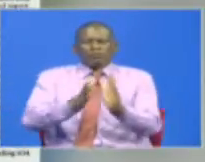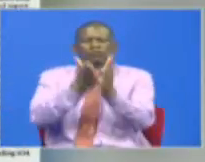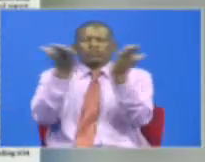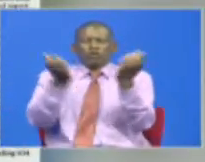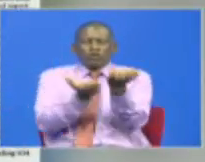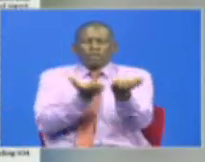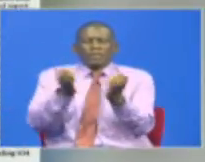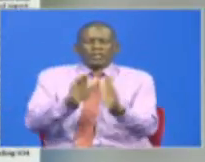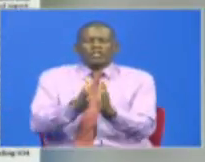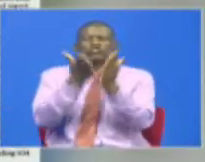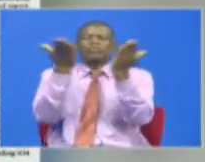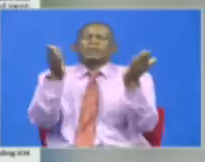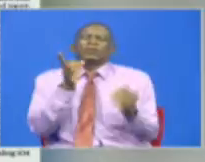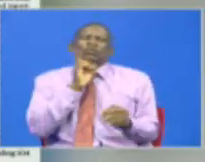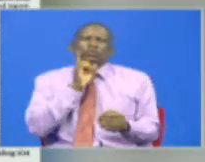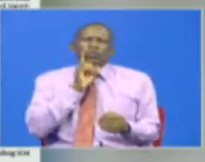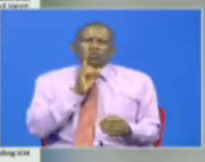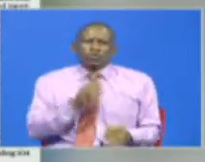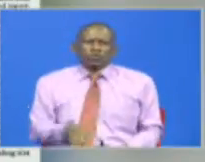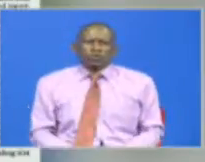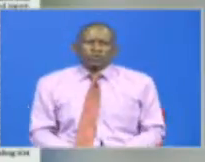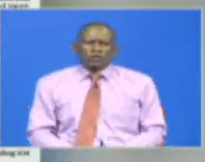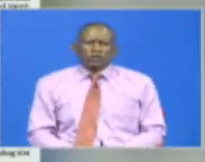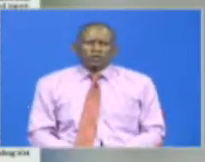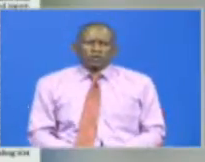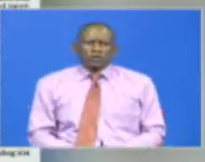Business Daily tomorrow.